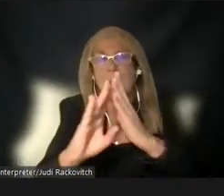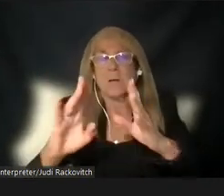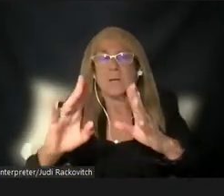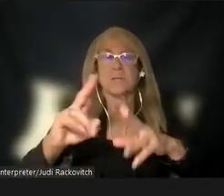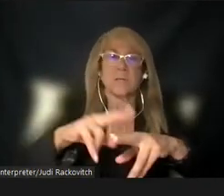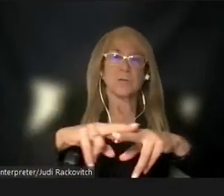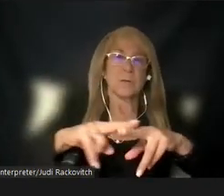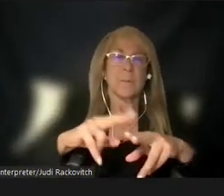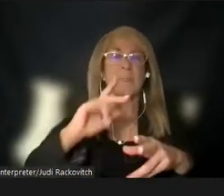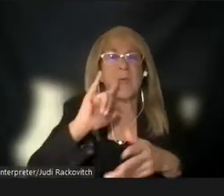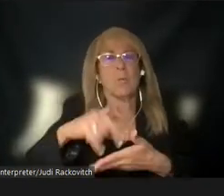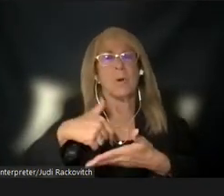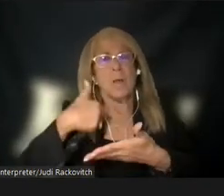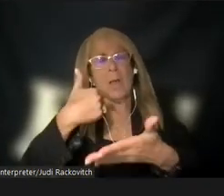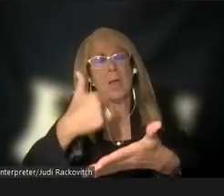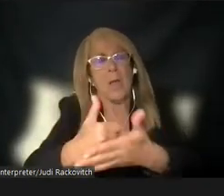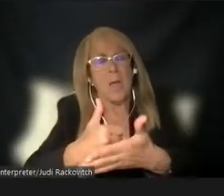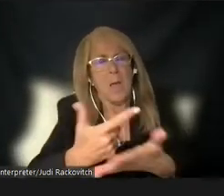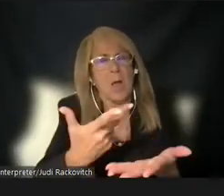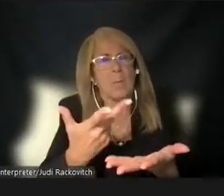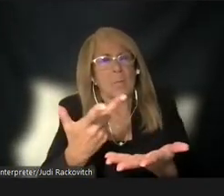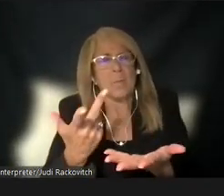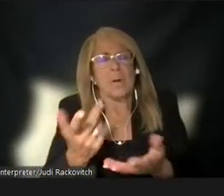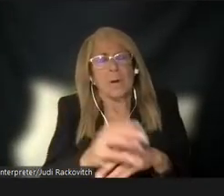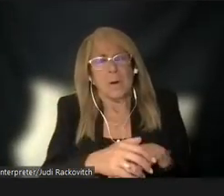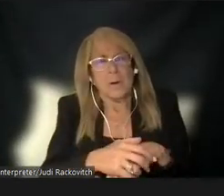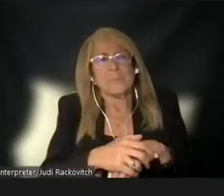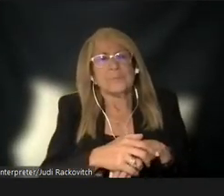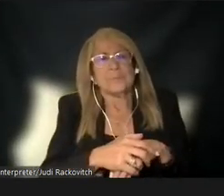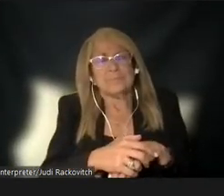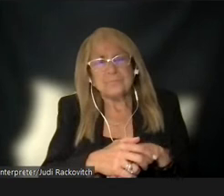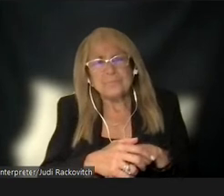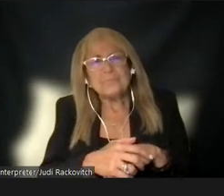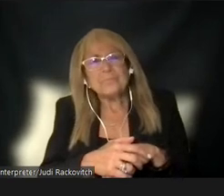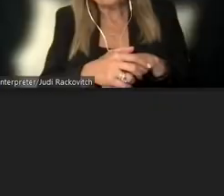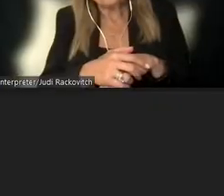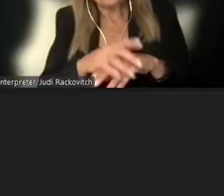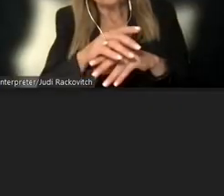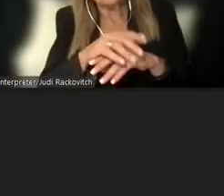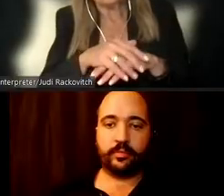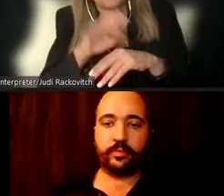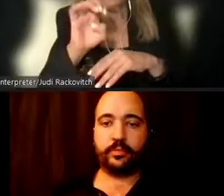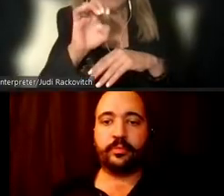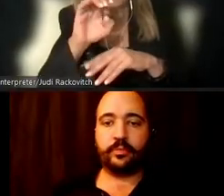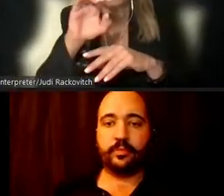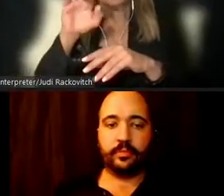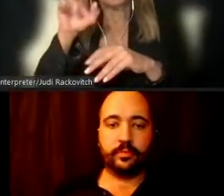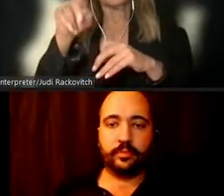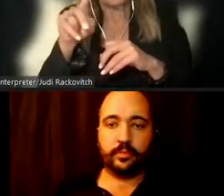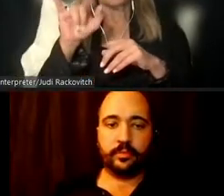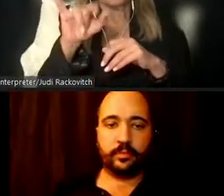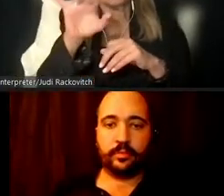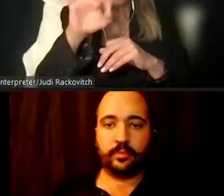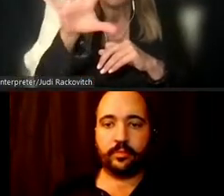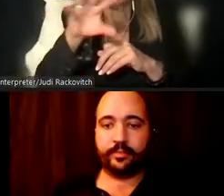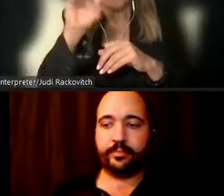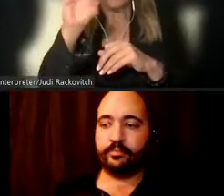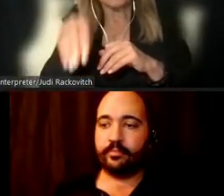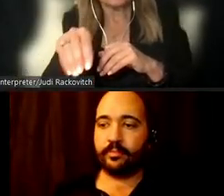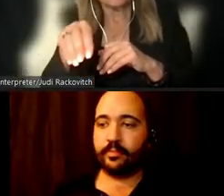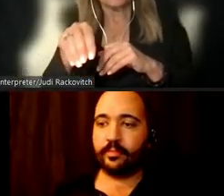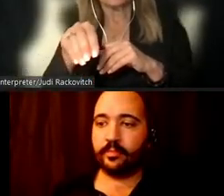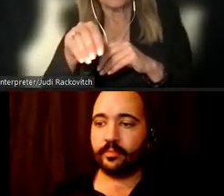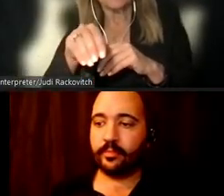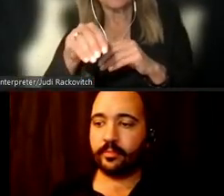MTA's transit commuters, including environmental justice populations. As we mentioned in the previous slide, about 95% of low-income commuters use